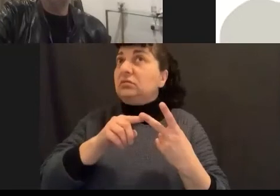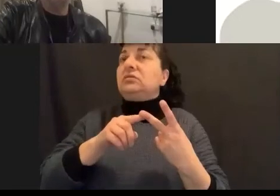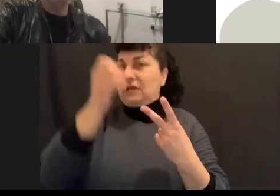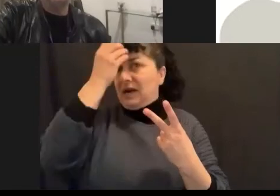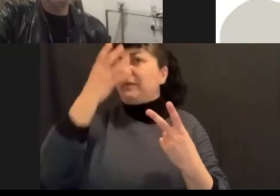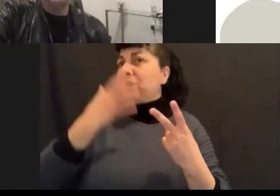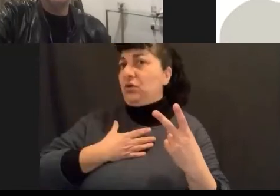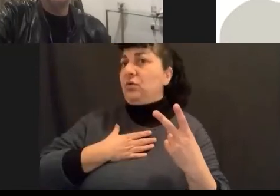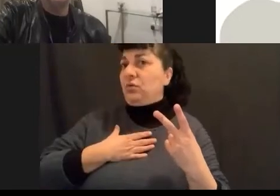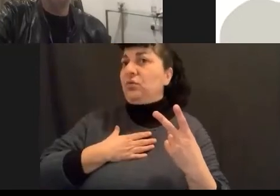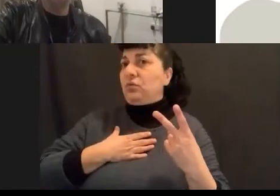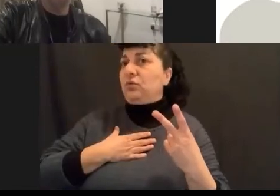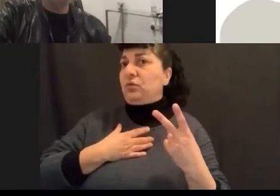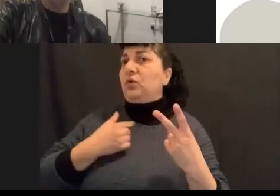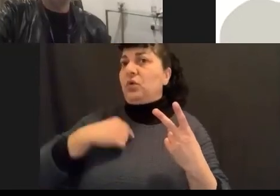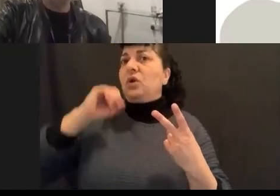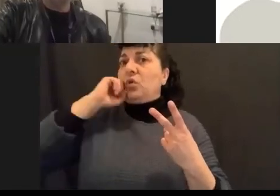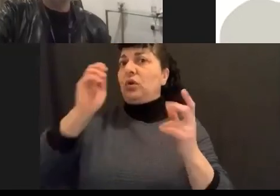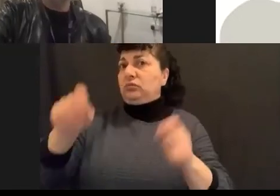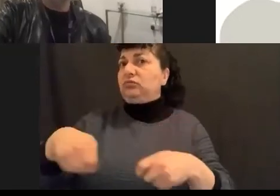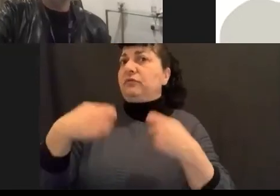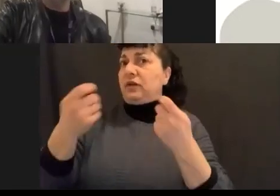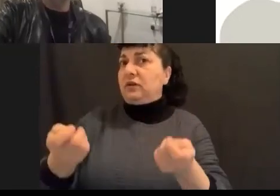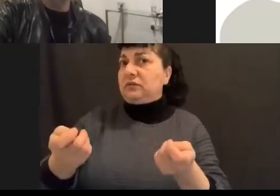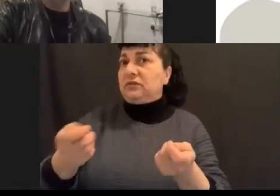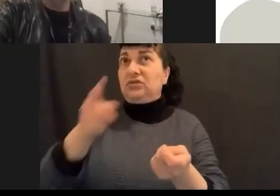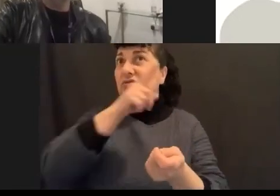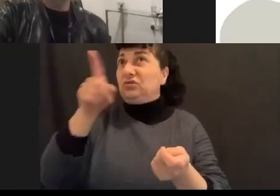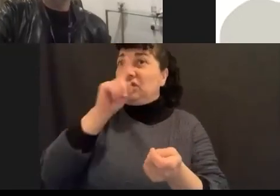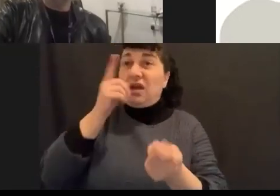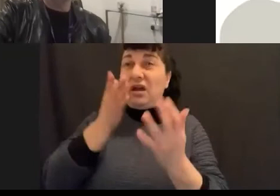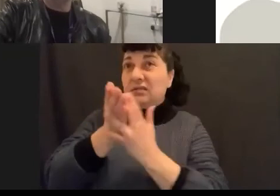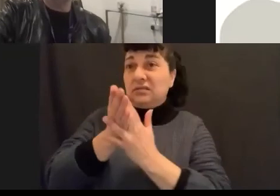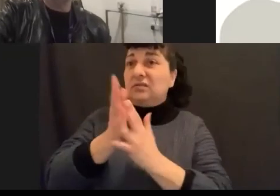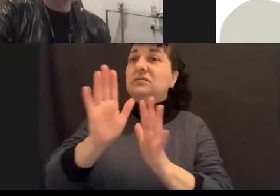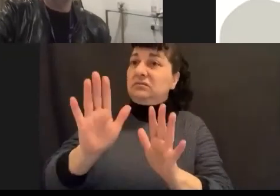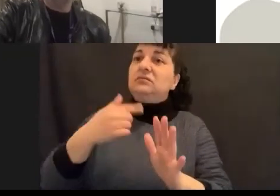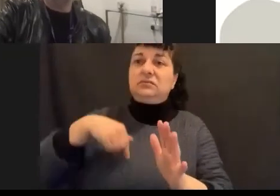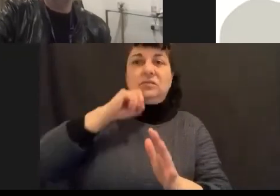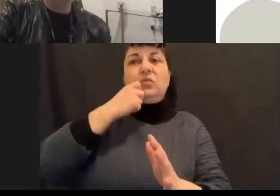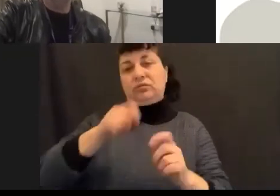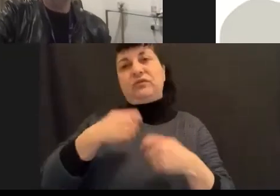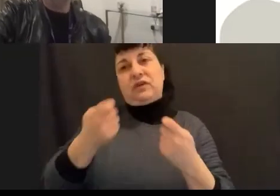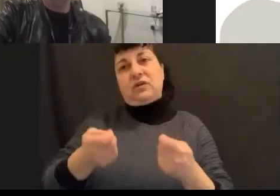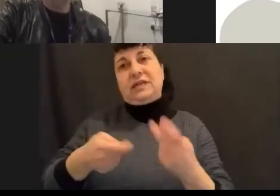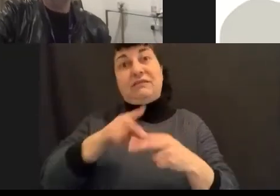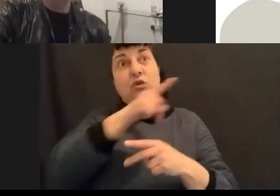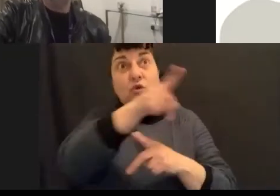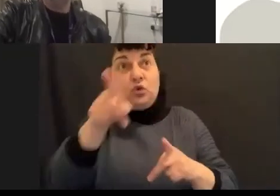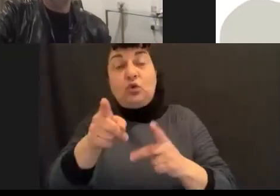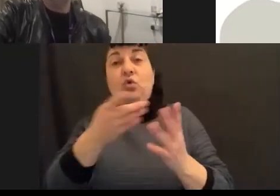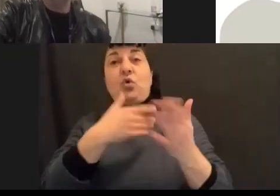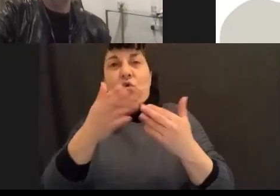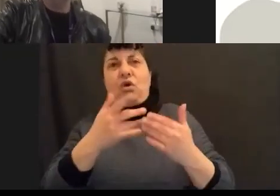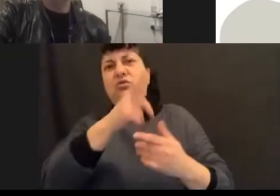need to supply. If you're not able to get access to those things yourself, it's obviously faster if you organise it. But if you can't for